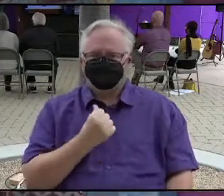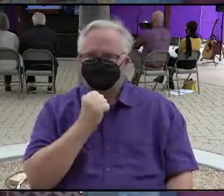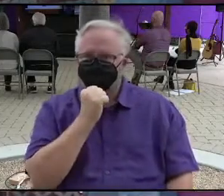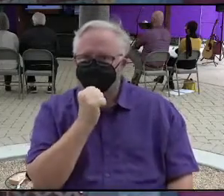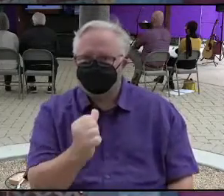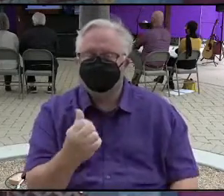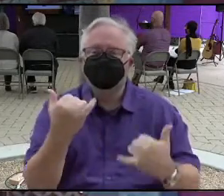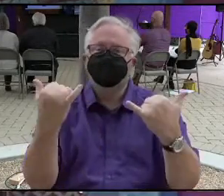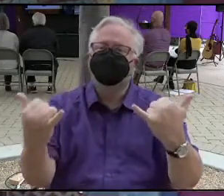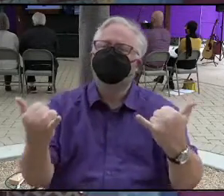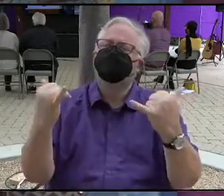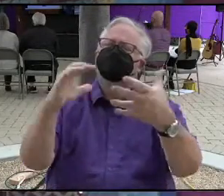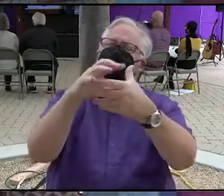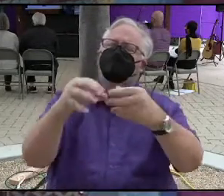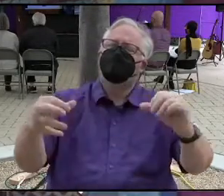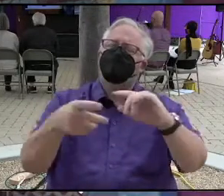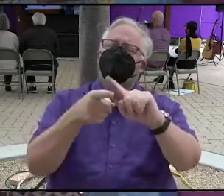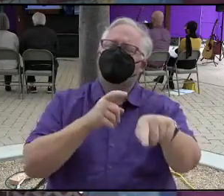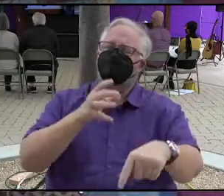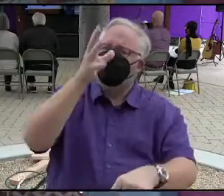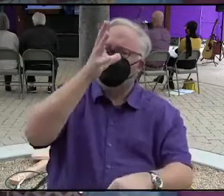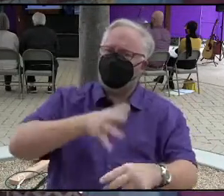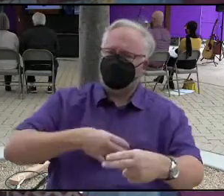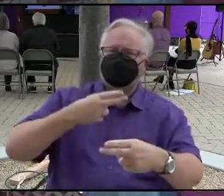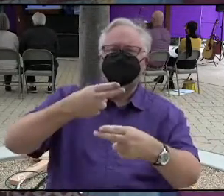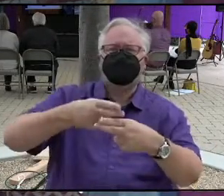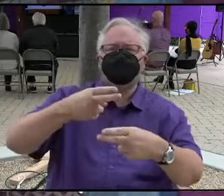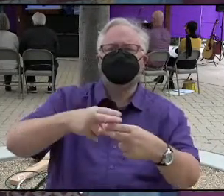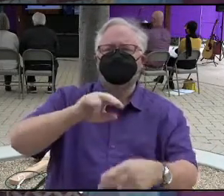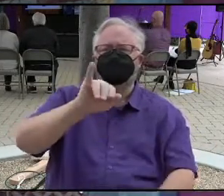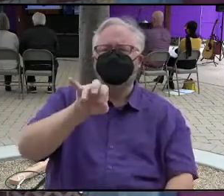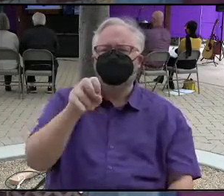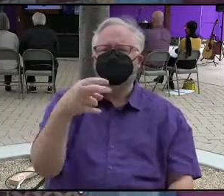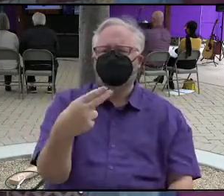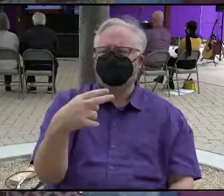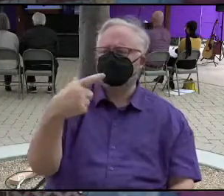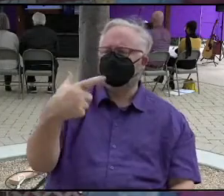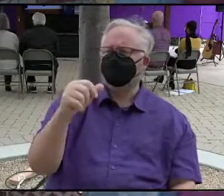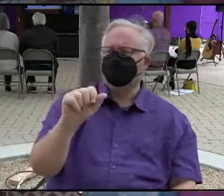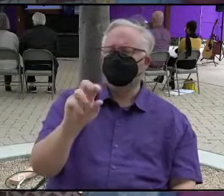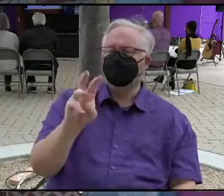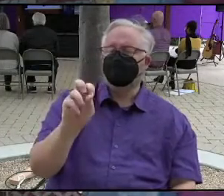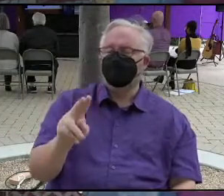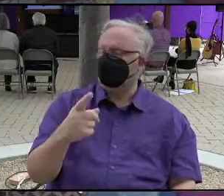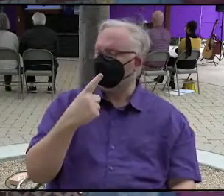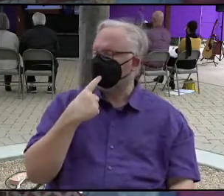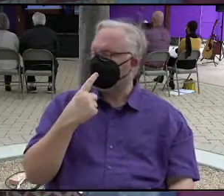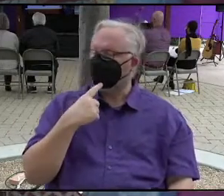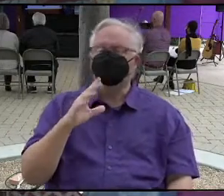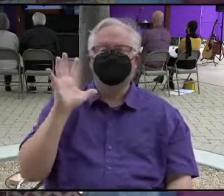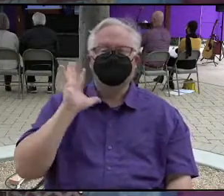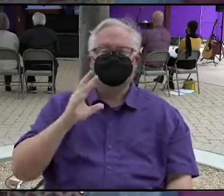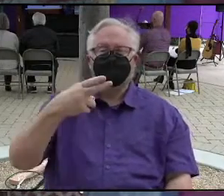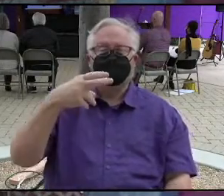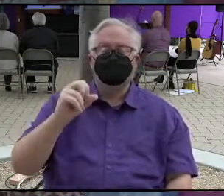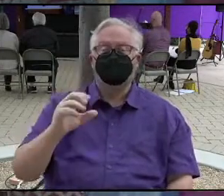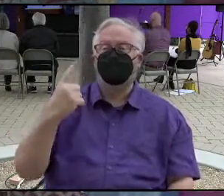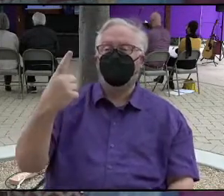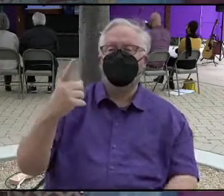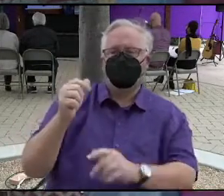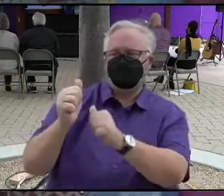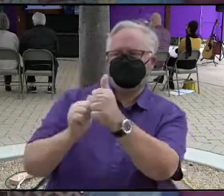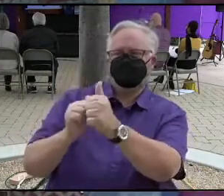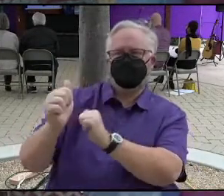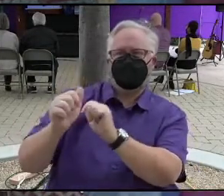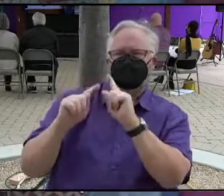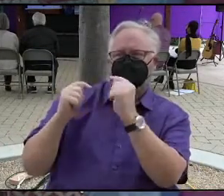that comes from a guy named Josh Gowan. He writes, "In high school, a teammate on my track team told me